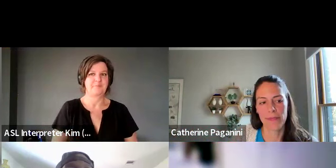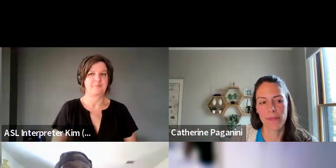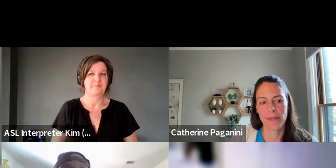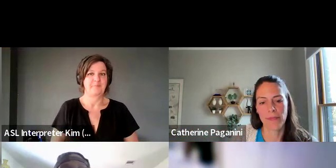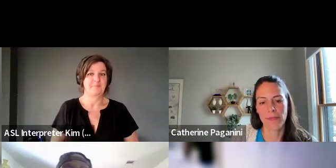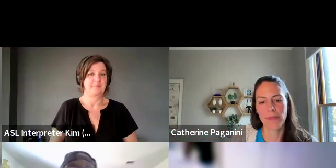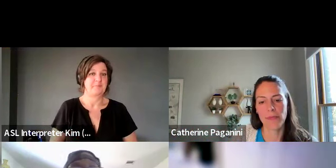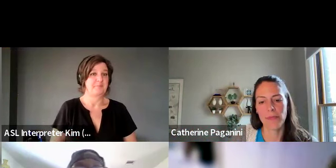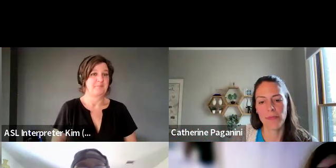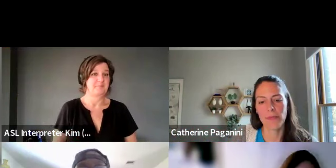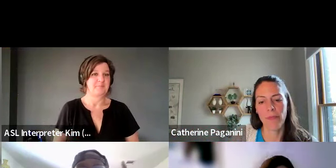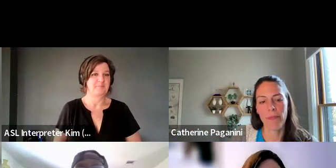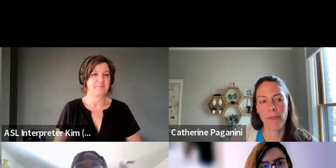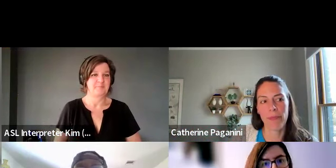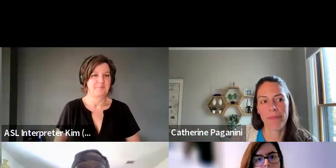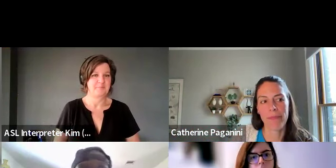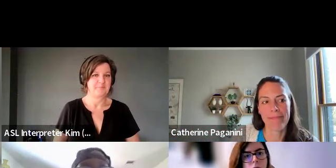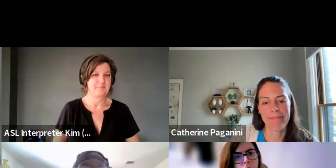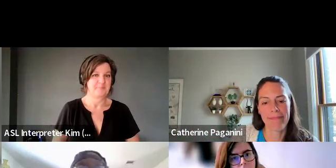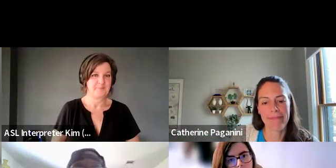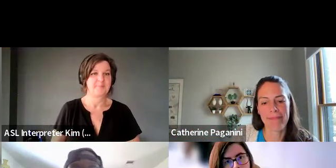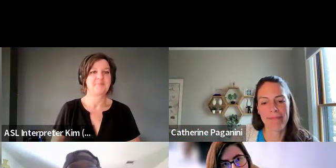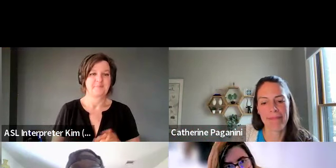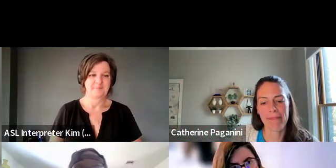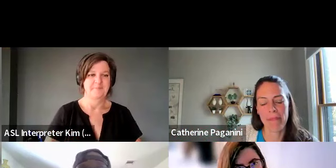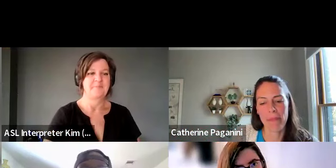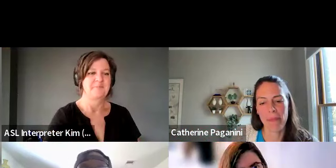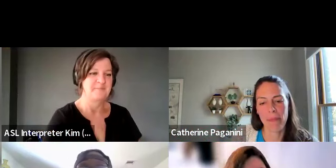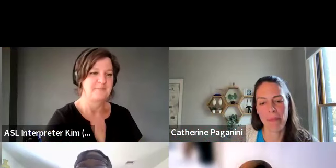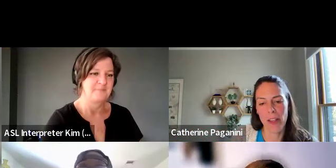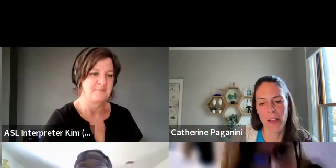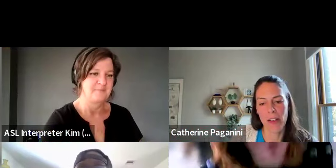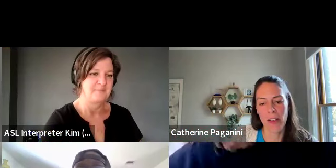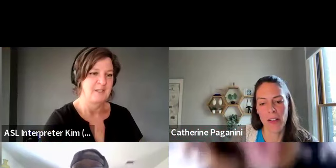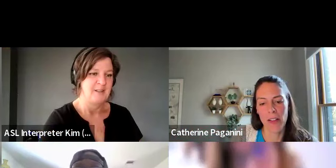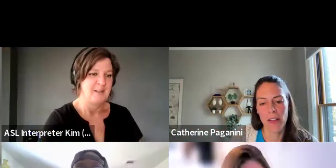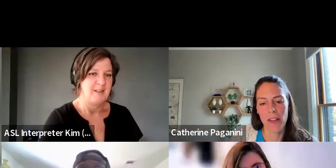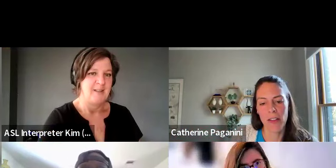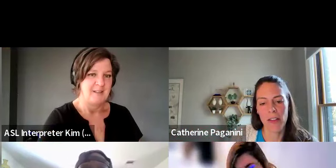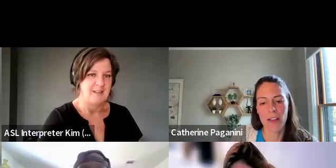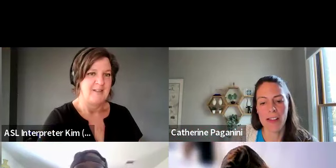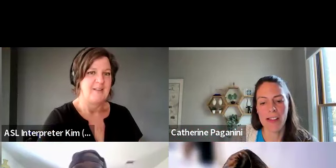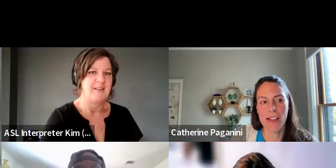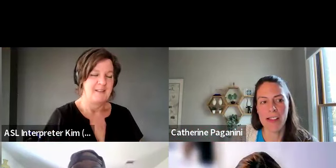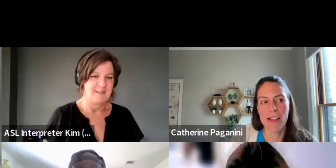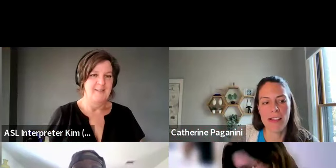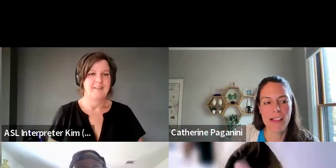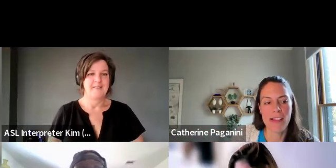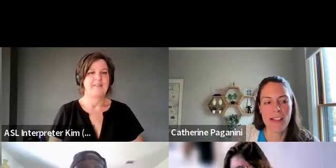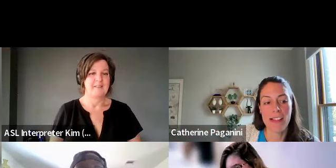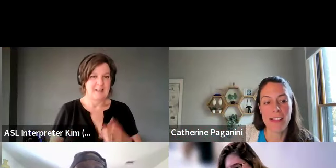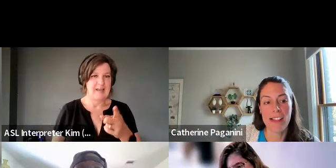in creating that. That sounds really cool. So anybody who's really into that, we'll talk about that more as we go